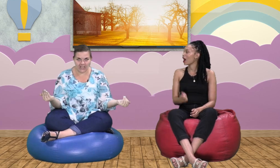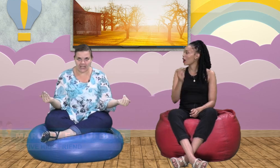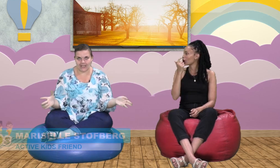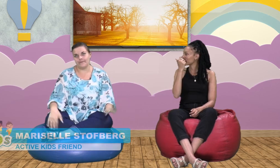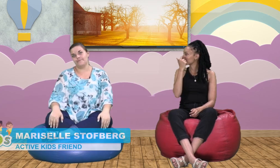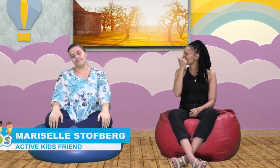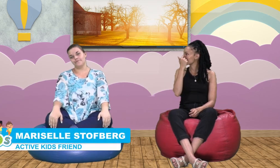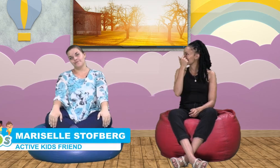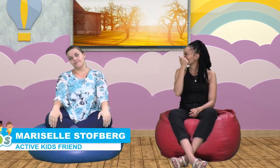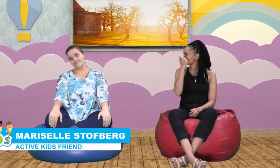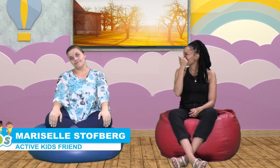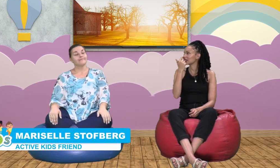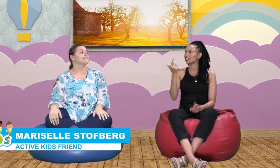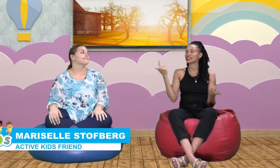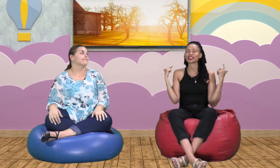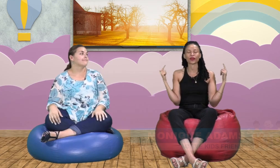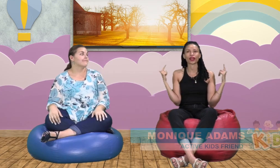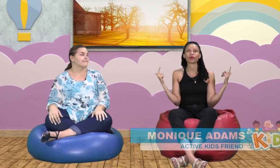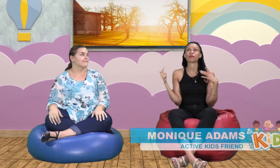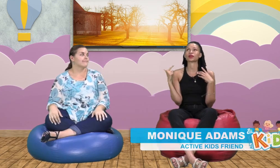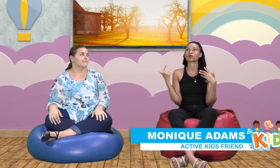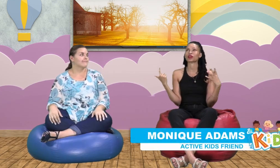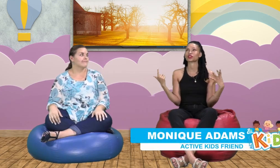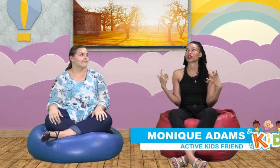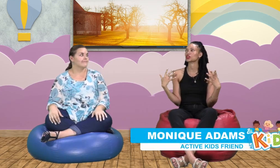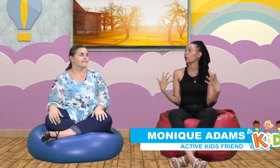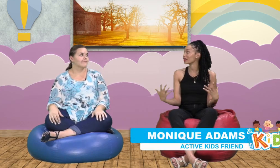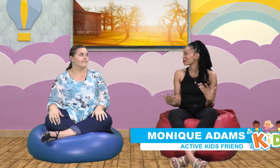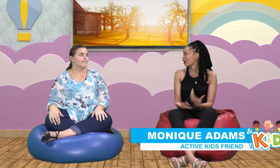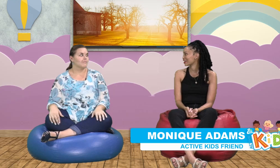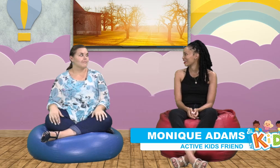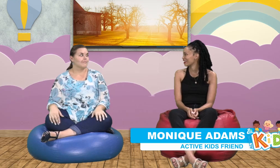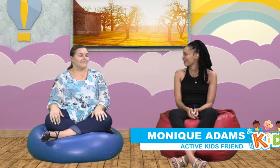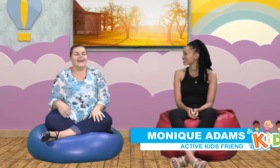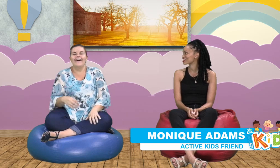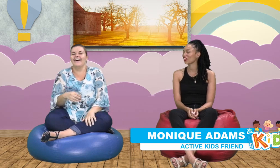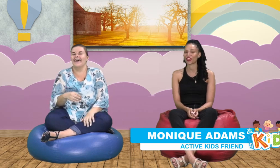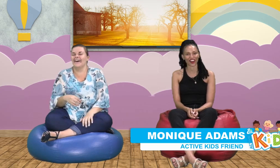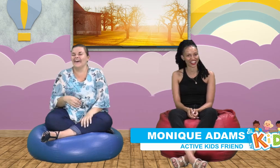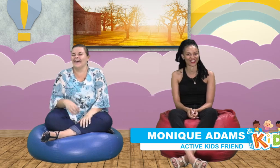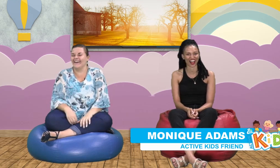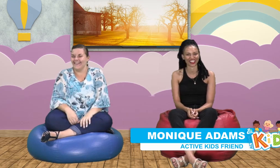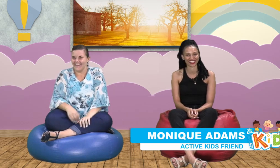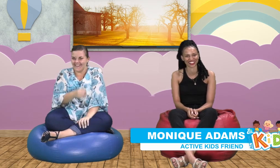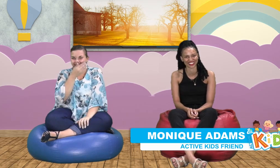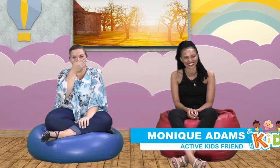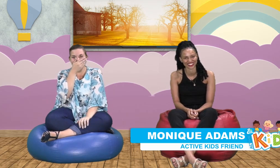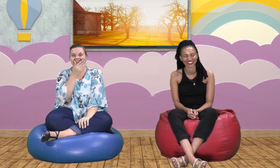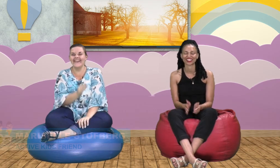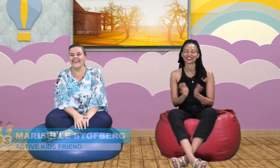31 years of magic. Wow, it just feels like yesterday when I remember Namibia turning 21. Now it's 31.